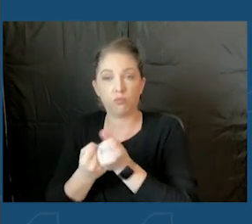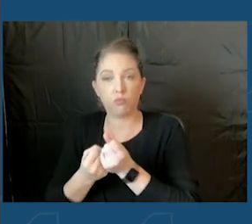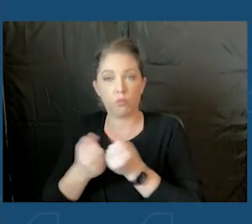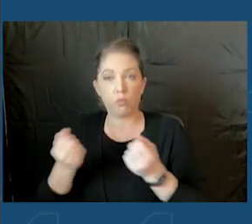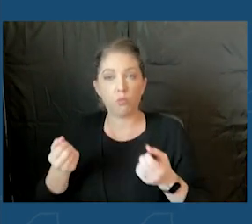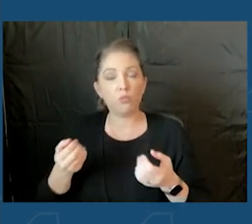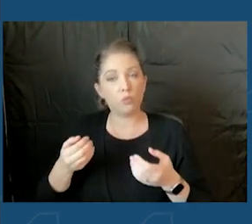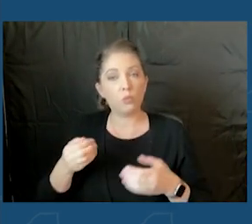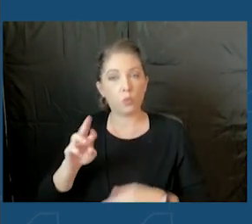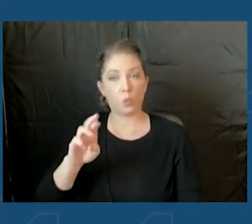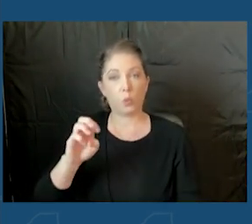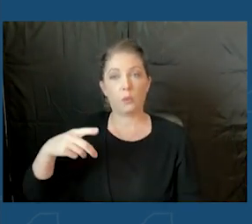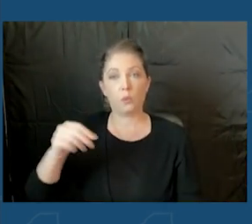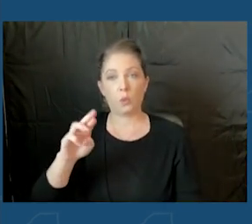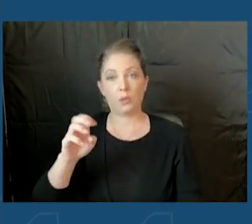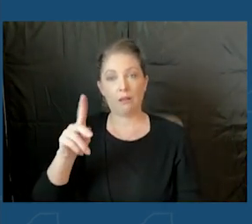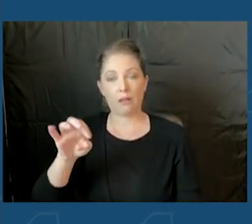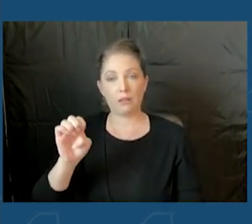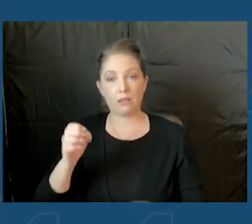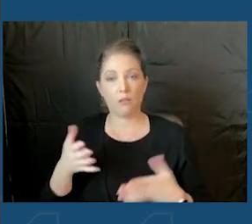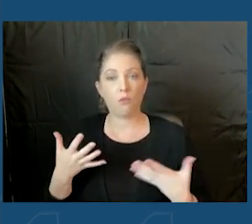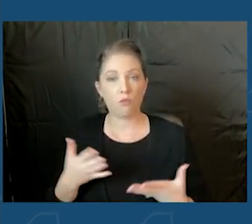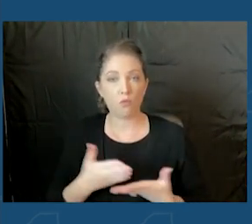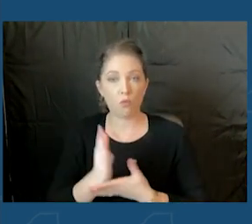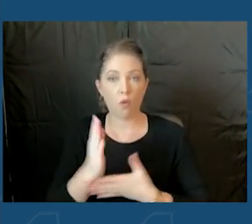a tireless fighter for women.